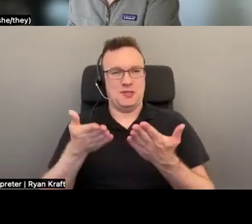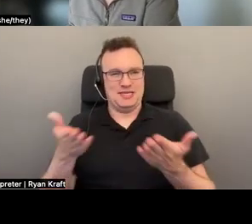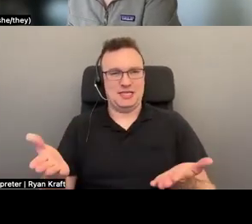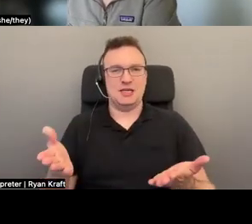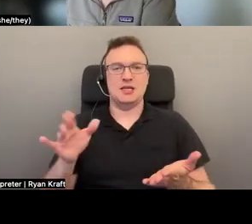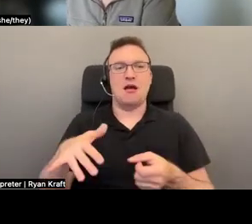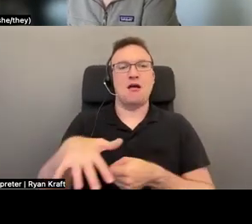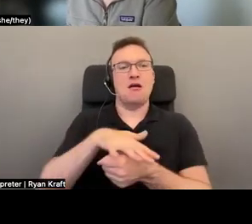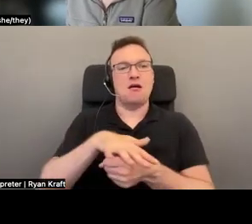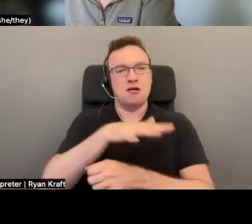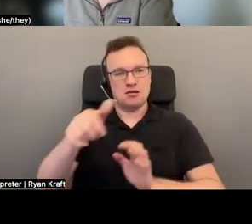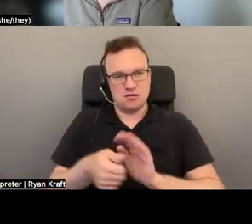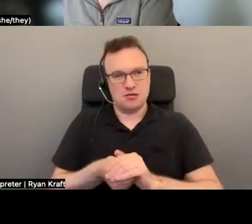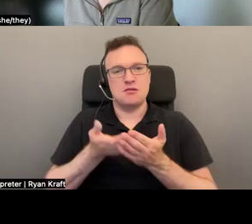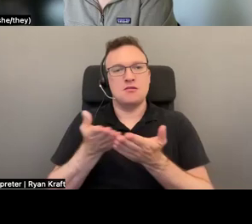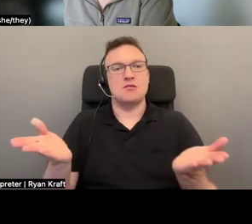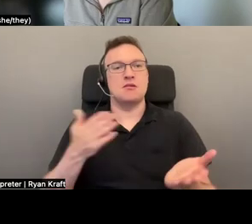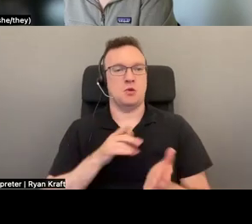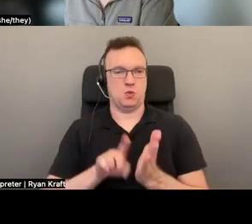community-based research and